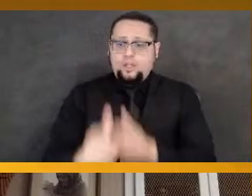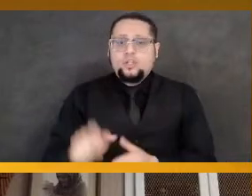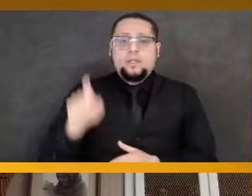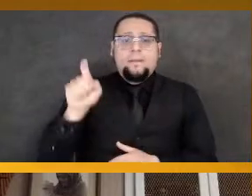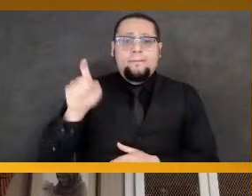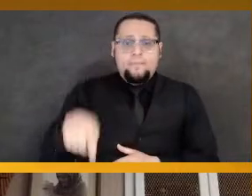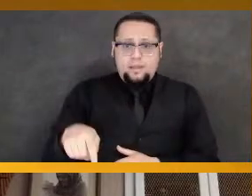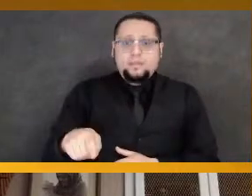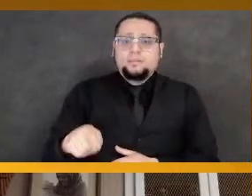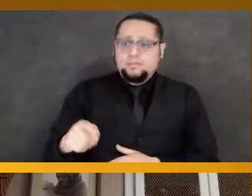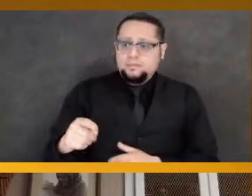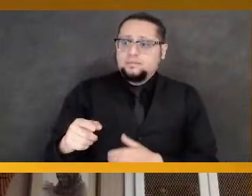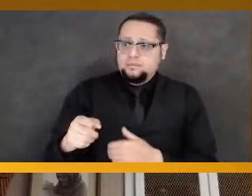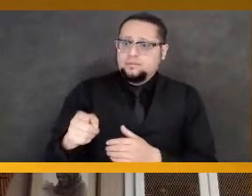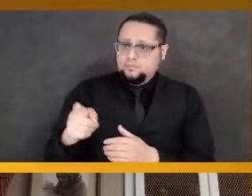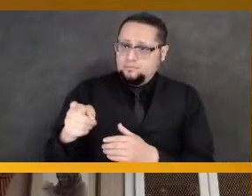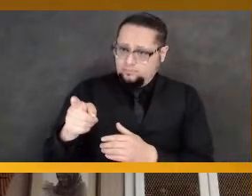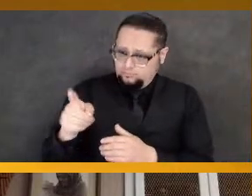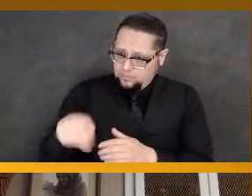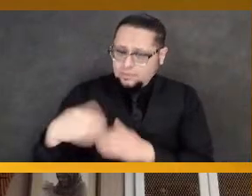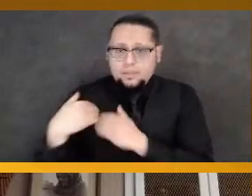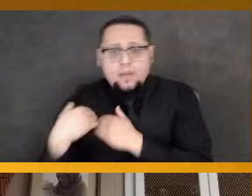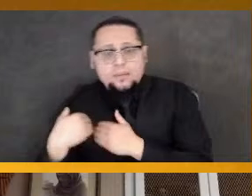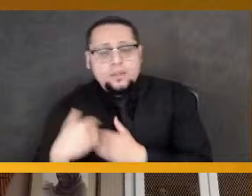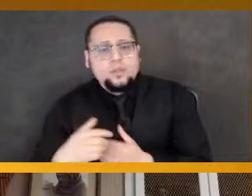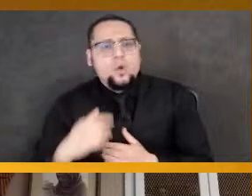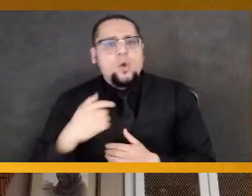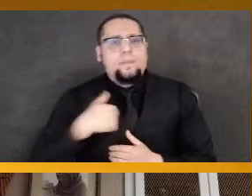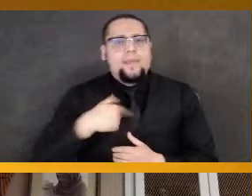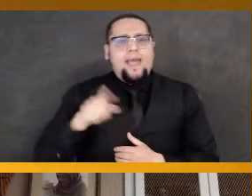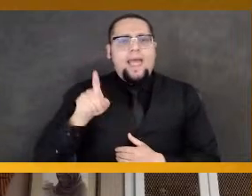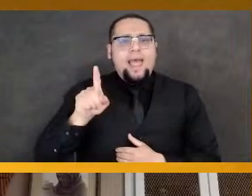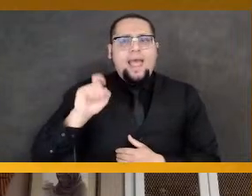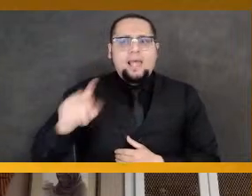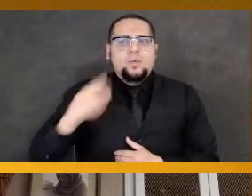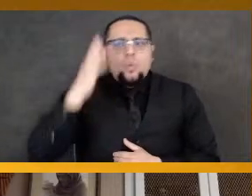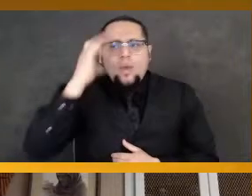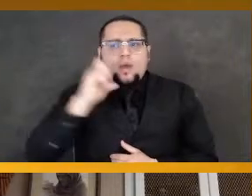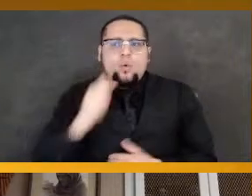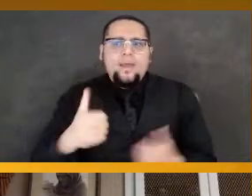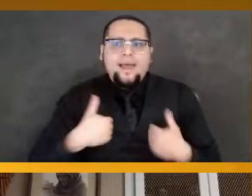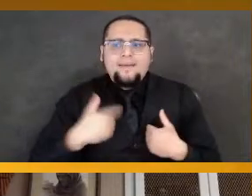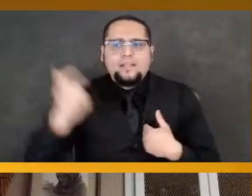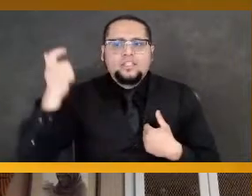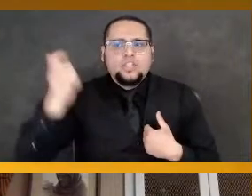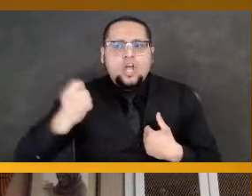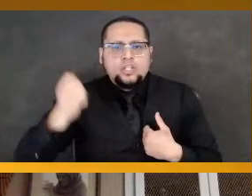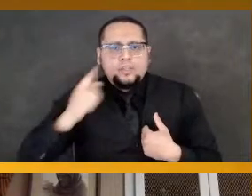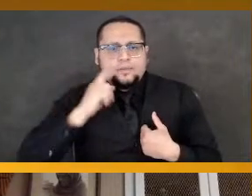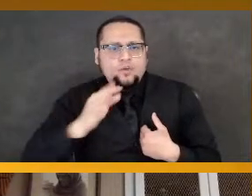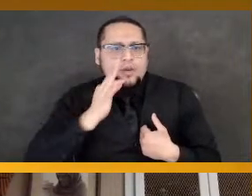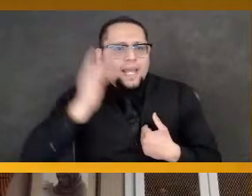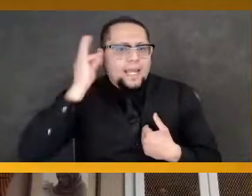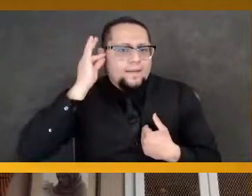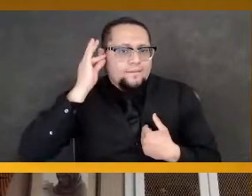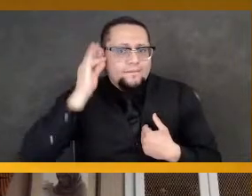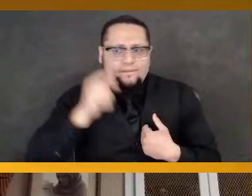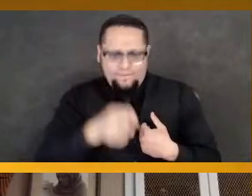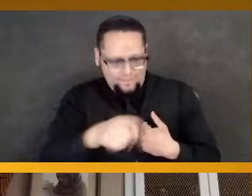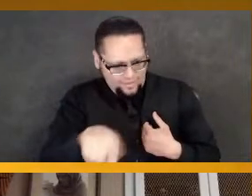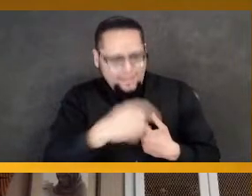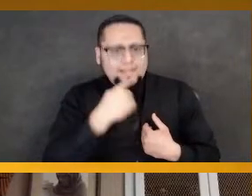we have scholarships for Native American students? I've had students who've identified in my class. They say they're Kickapoo, they say they're Apache, they're